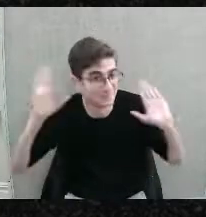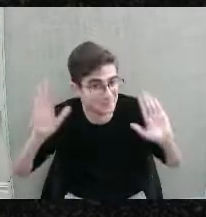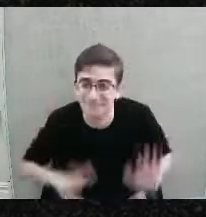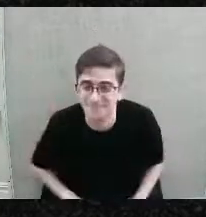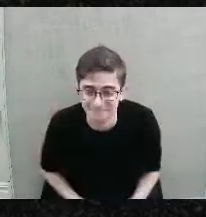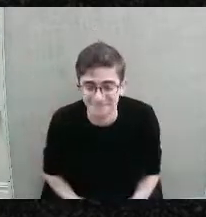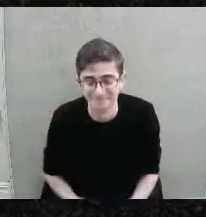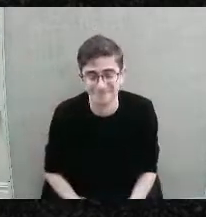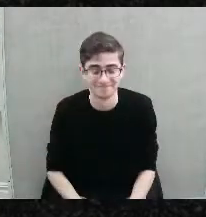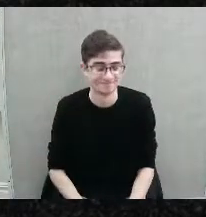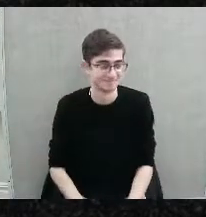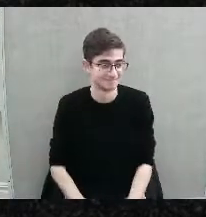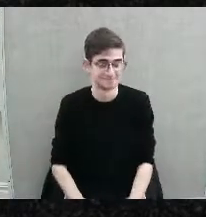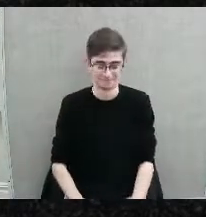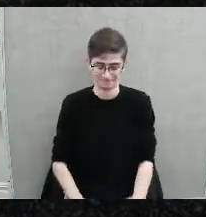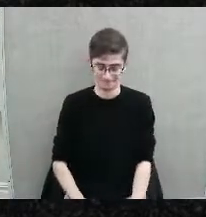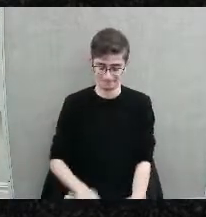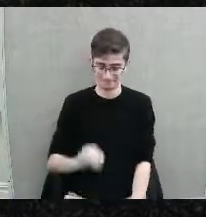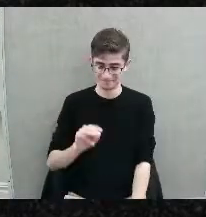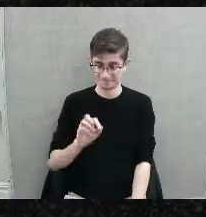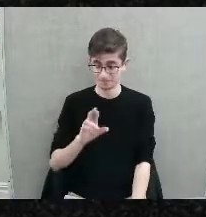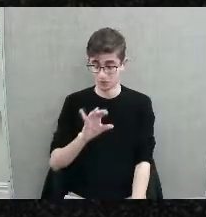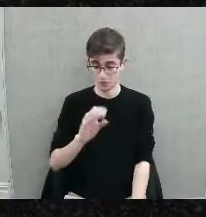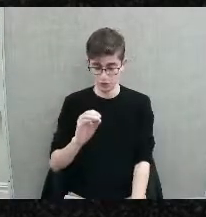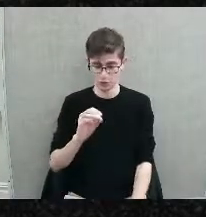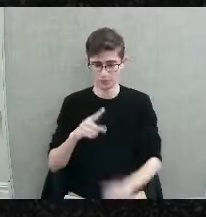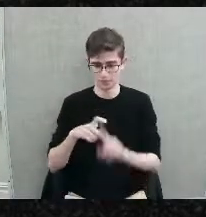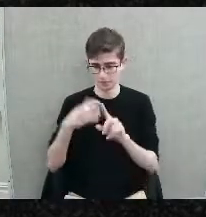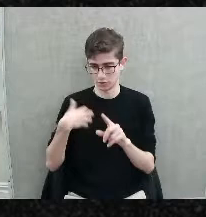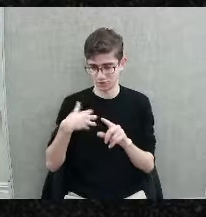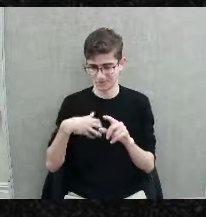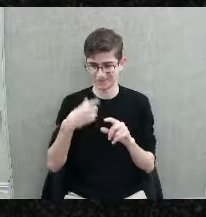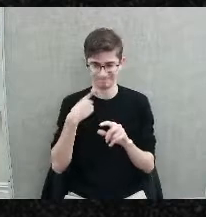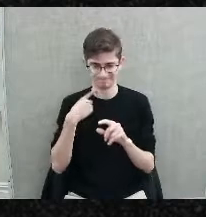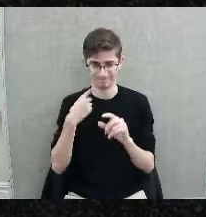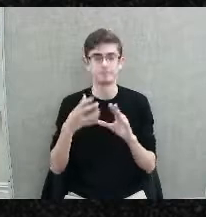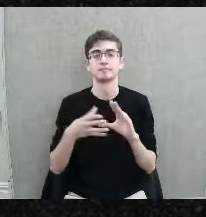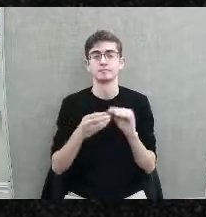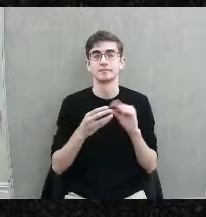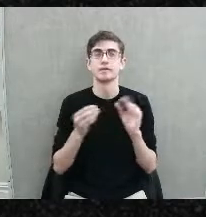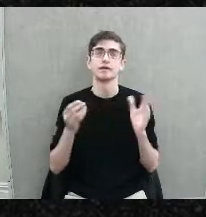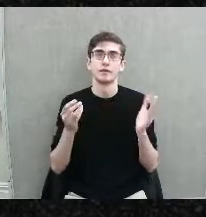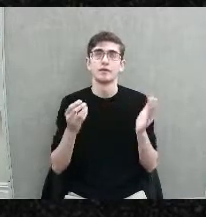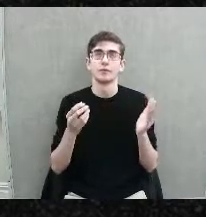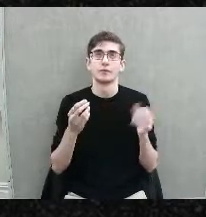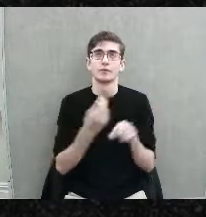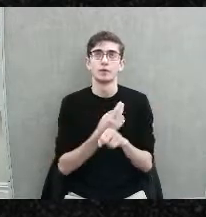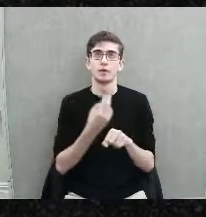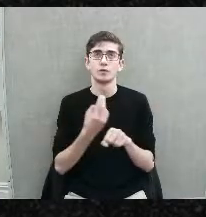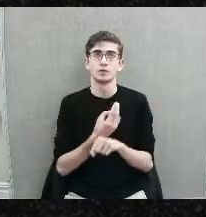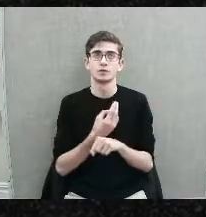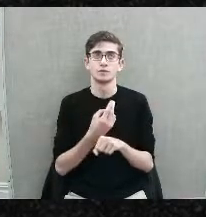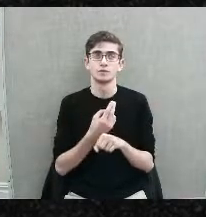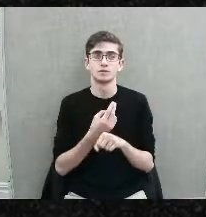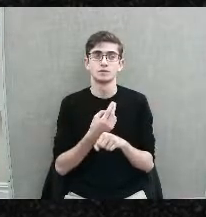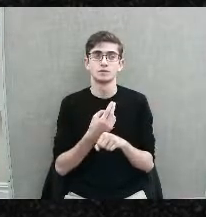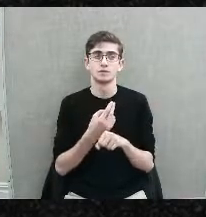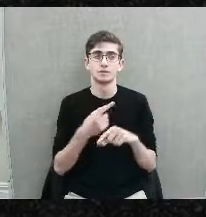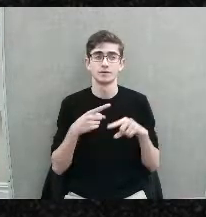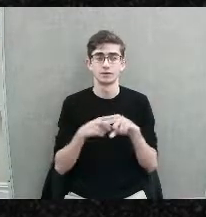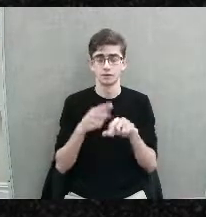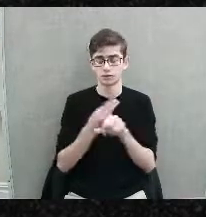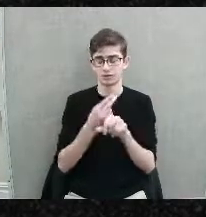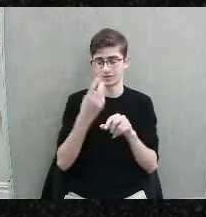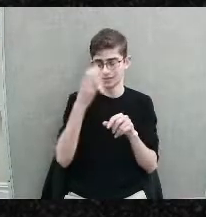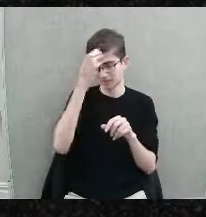one comment that we use, as you see, the category of paradox, but also the concept of double bind to